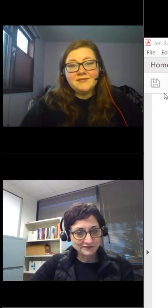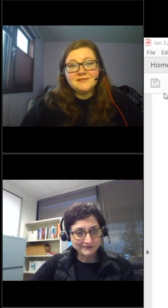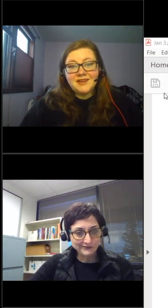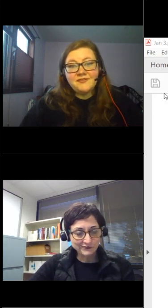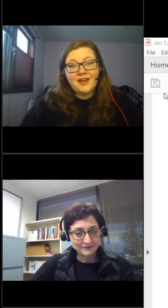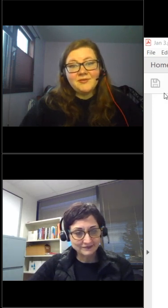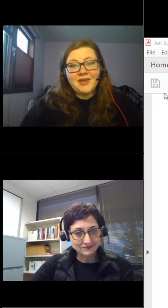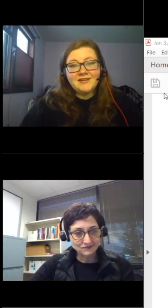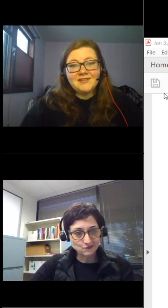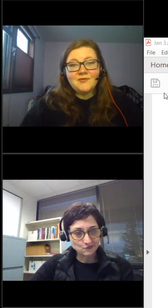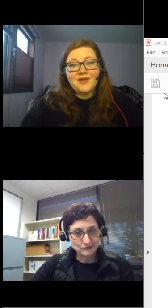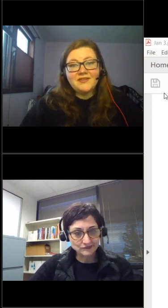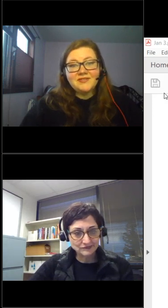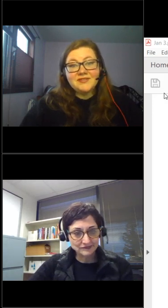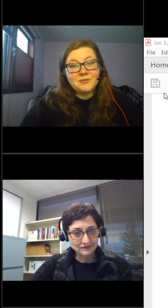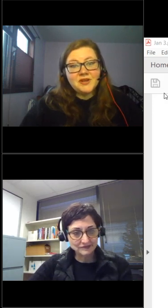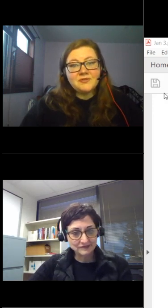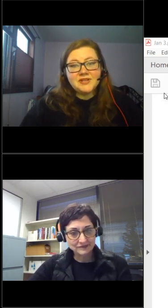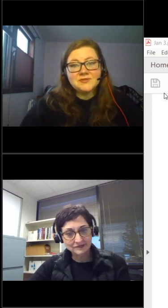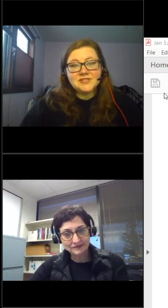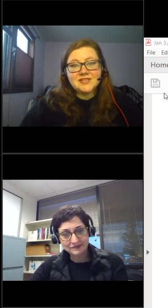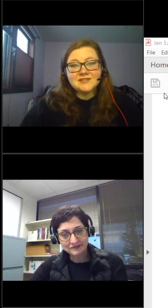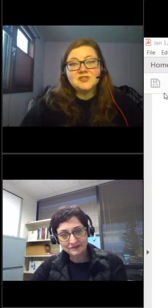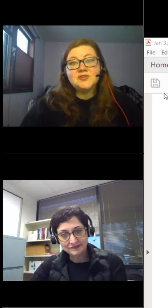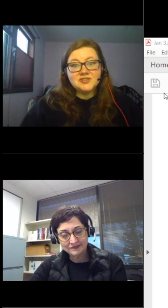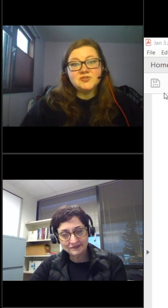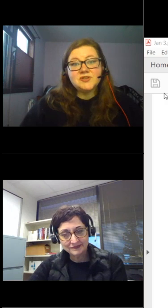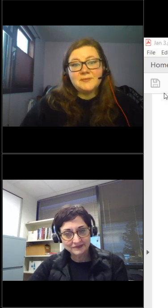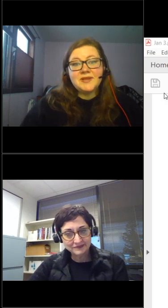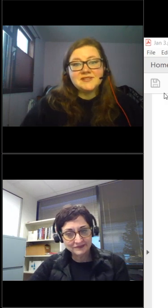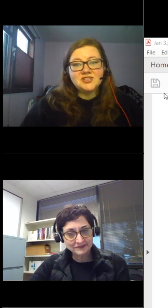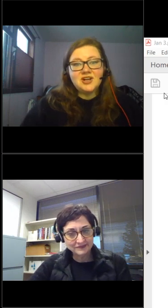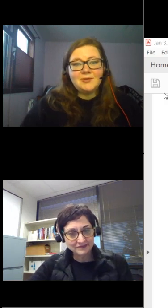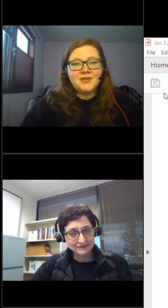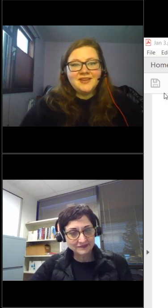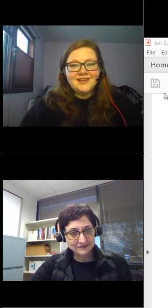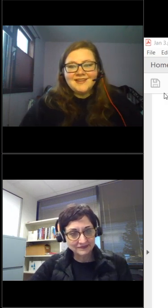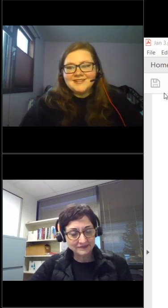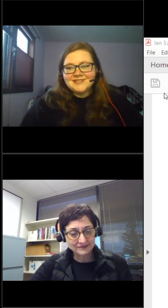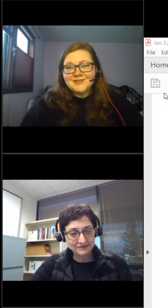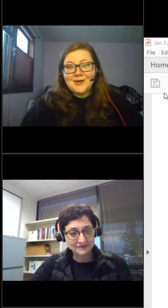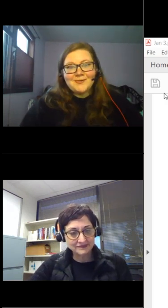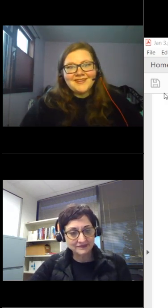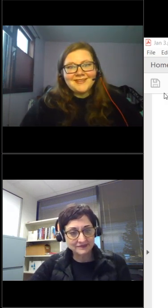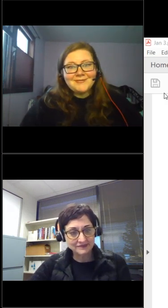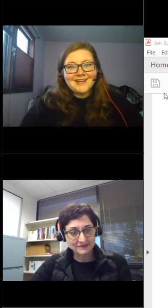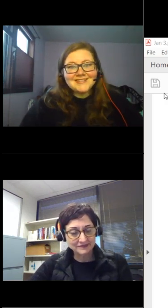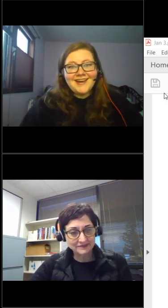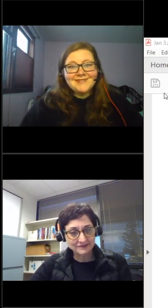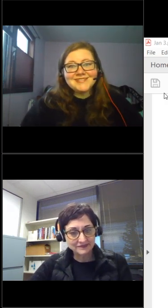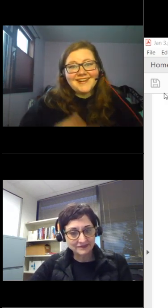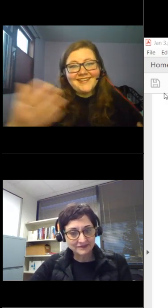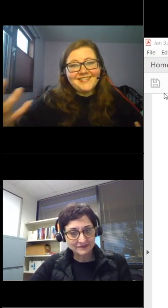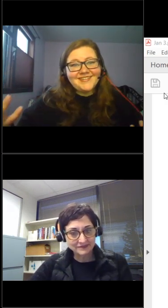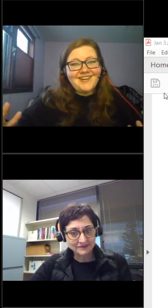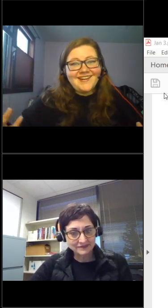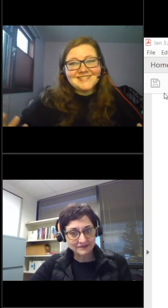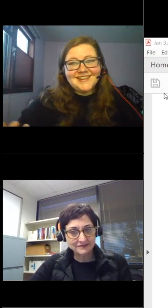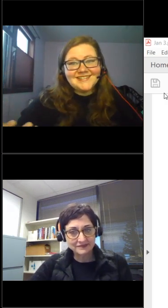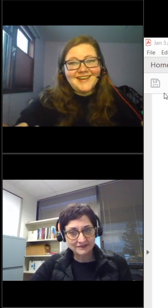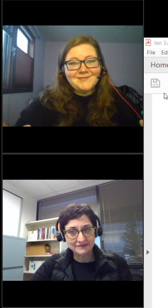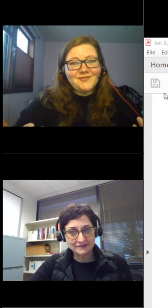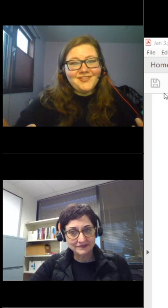rural environment with limited resources. You guys are doing an amazing job. So I think we're at time. Is there any other